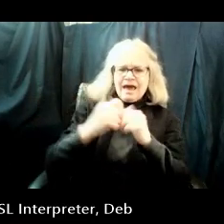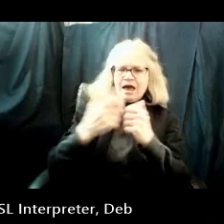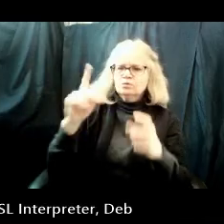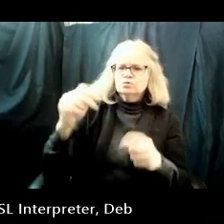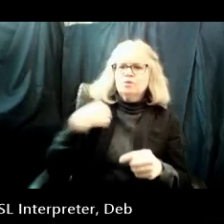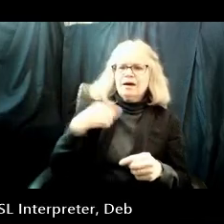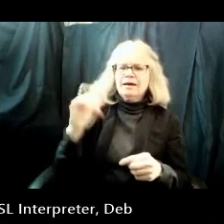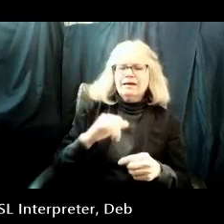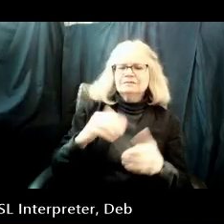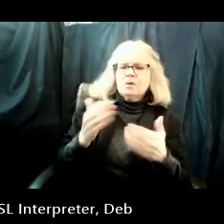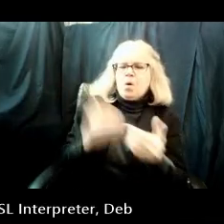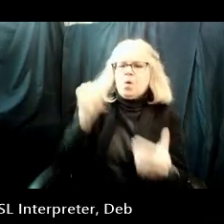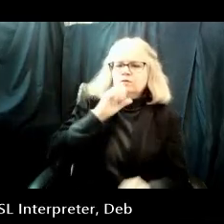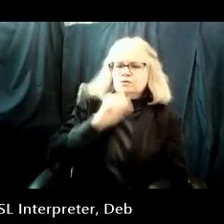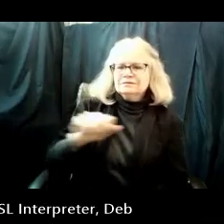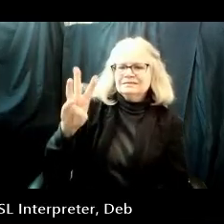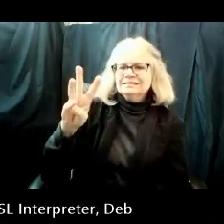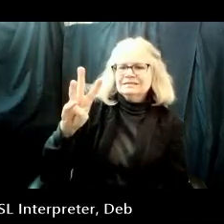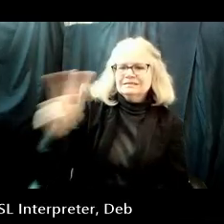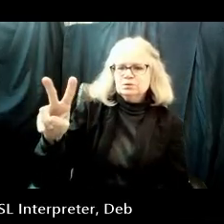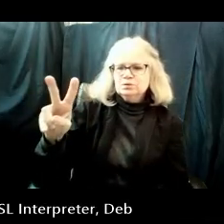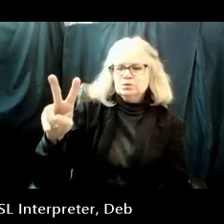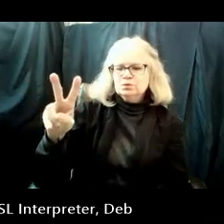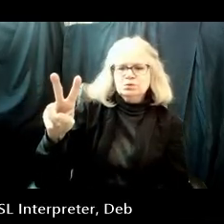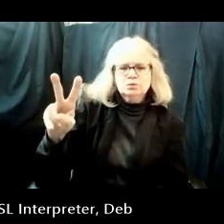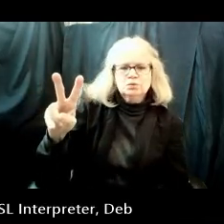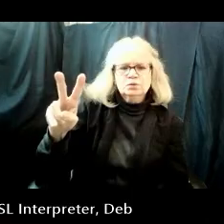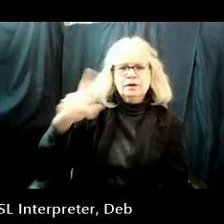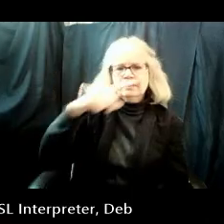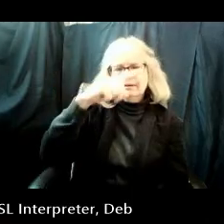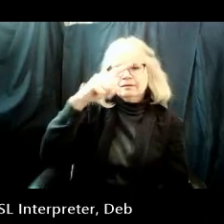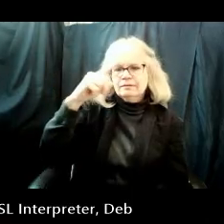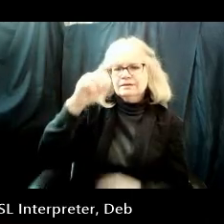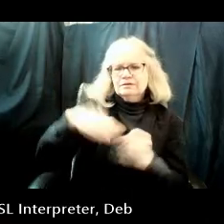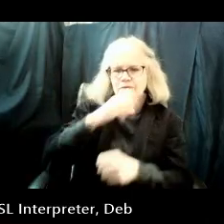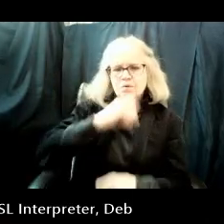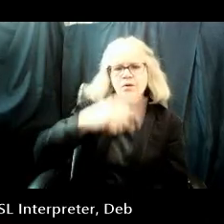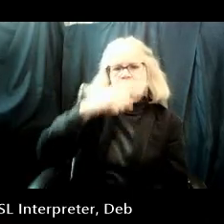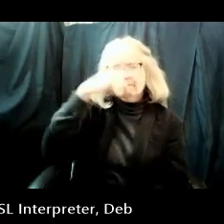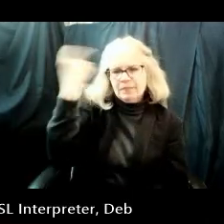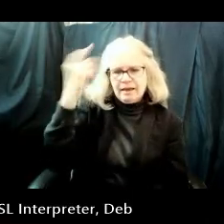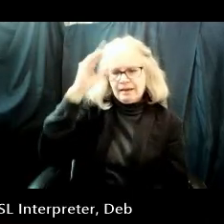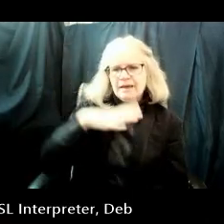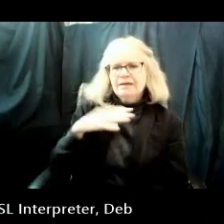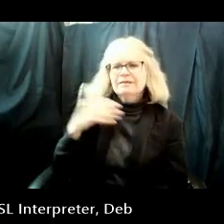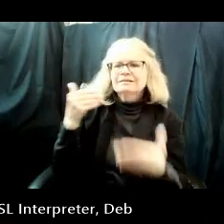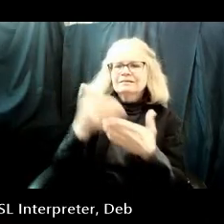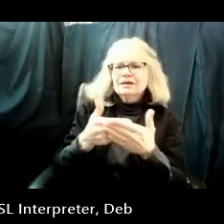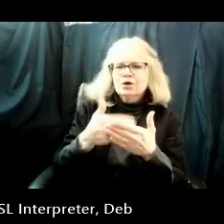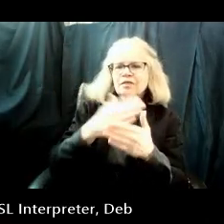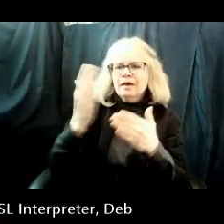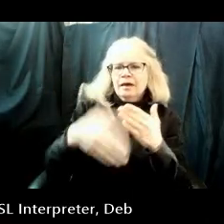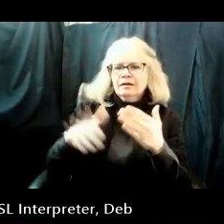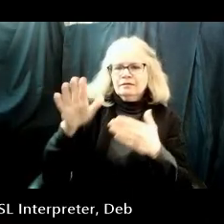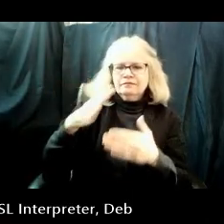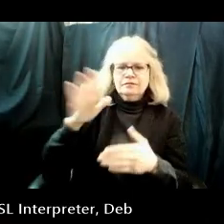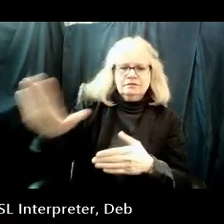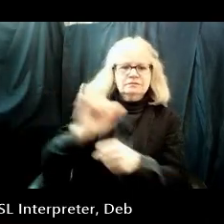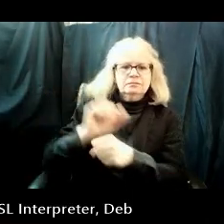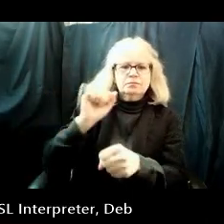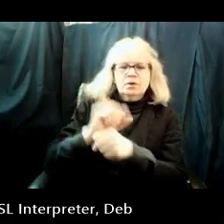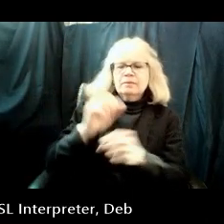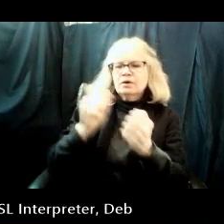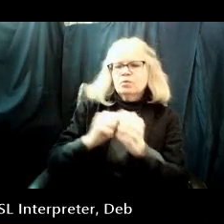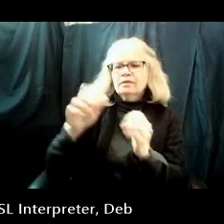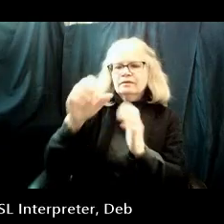nearly 62 Black, I'm assuming year-old Black man nearing the end of his employment with the Commonwealth,